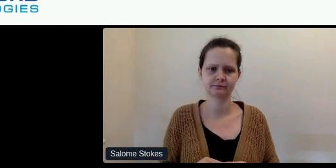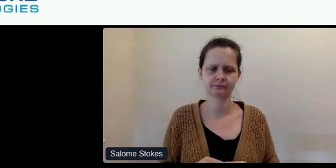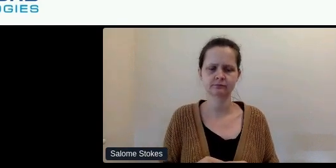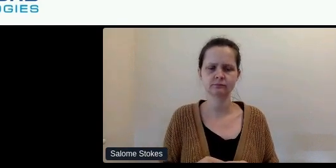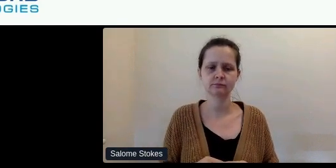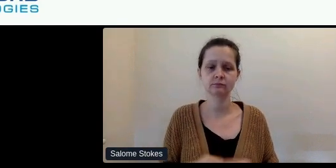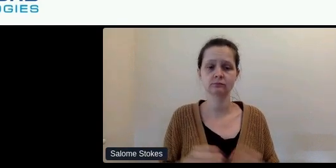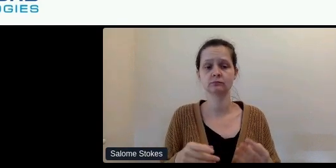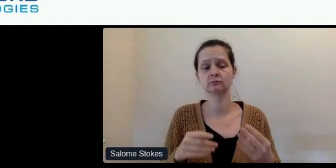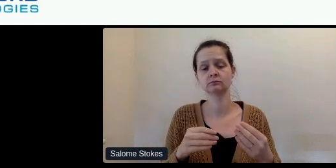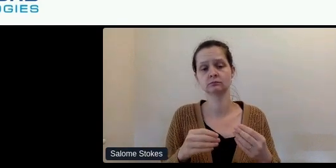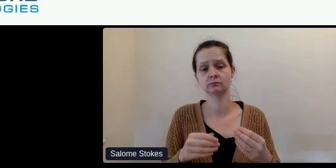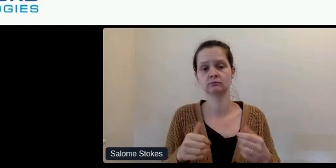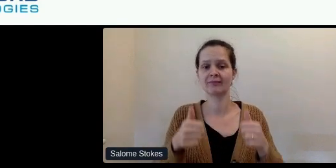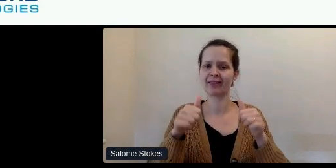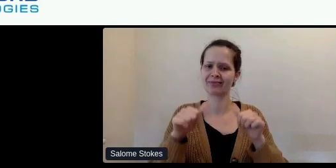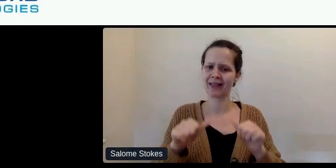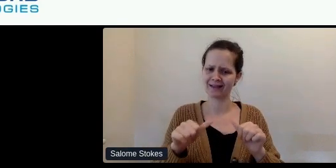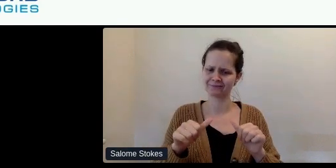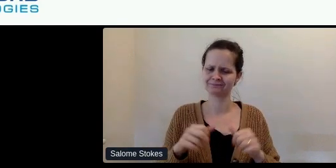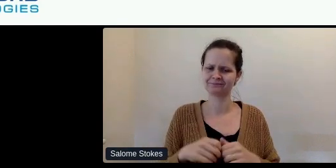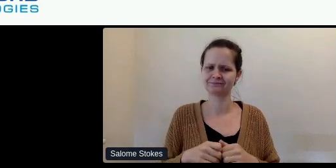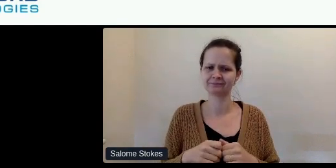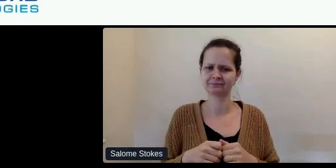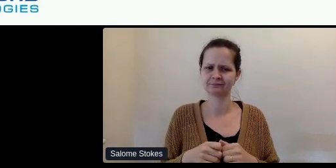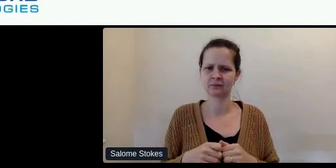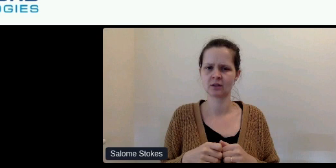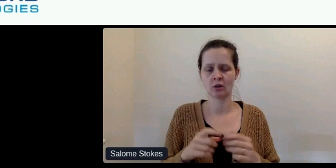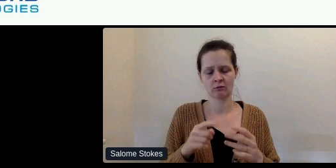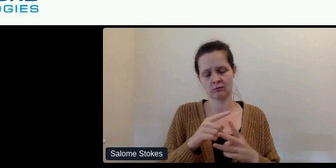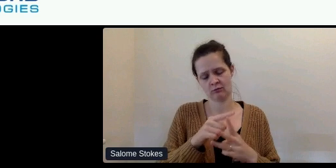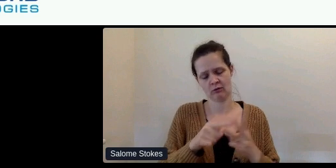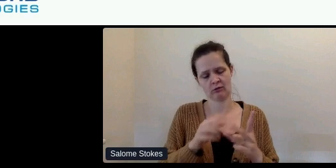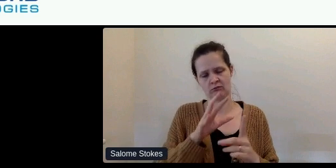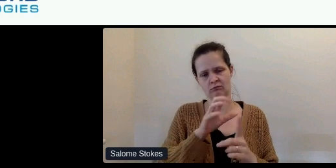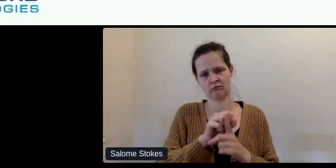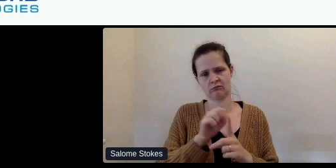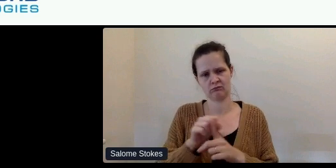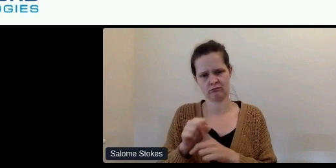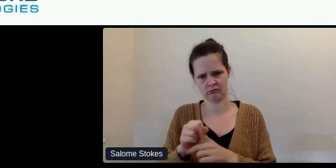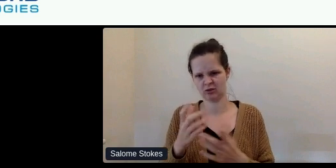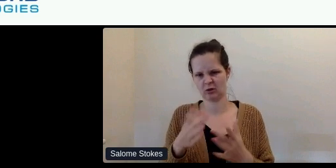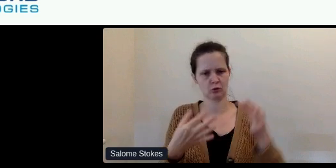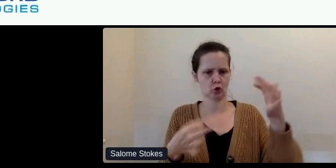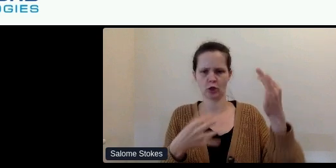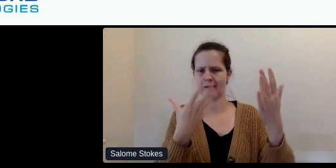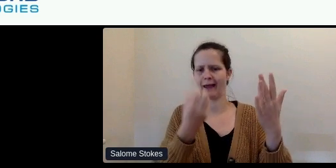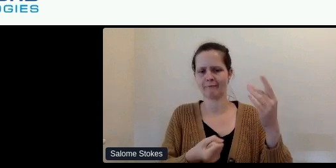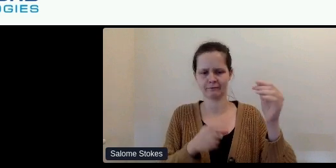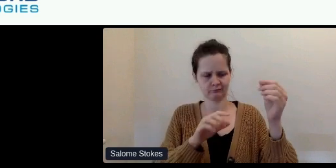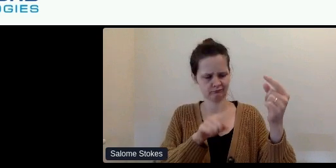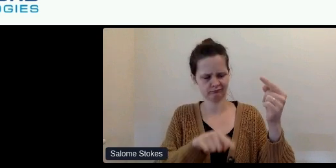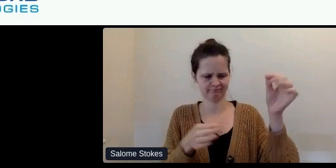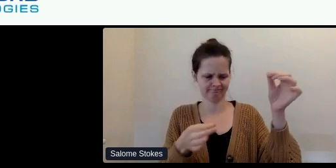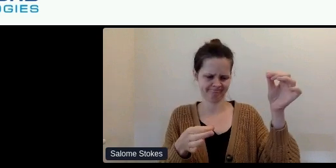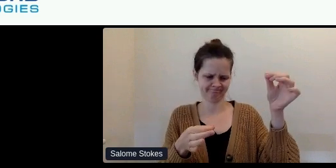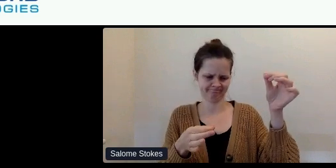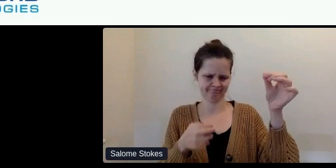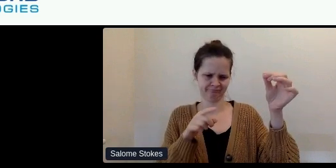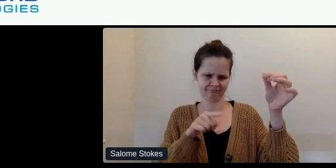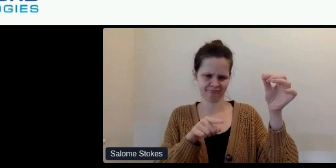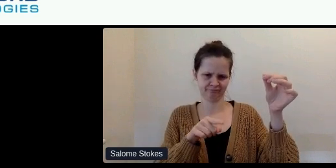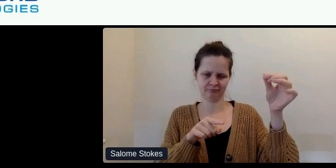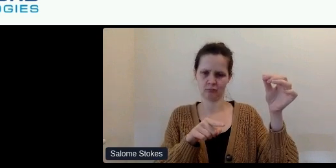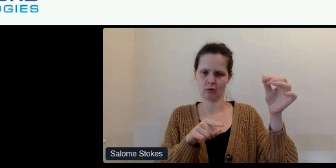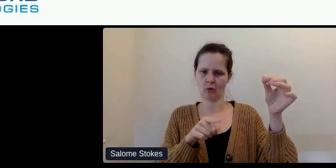And then you want to be able to, once you've identified that you've got these documents, these particular ones have passed the